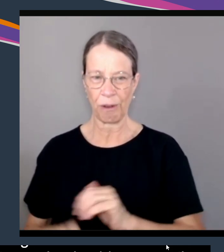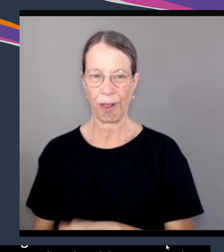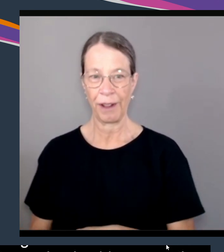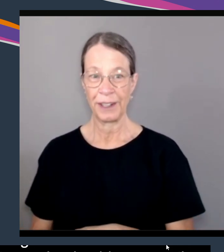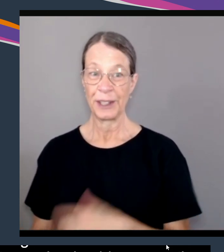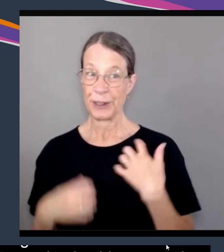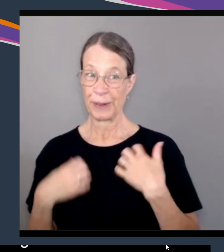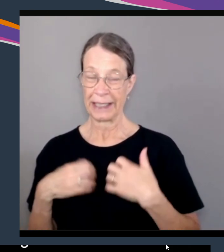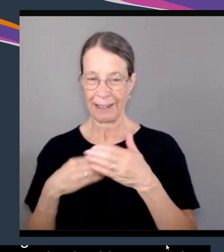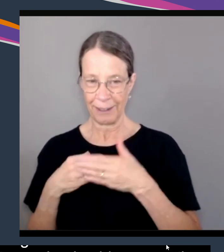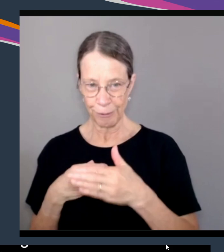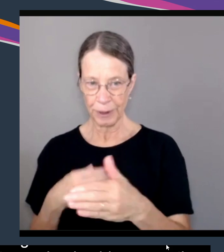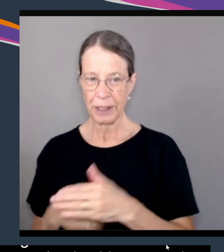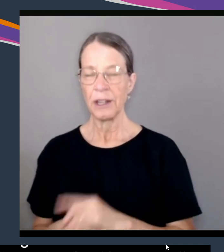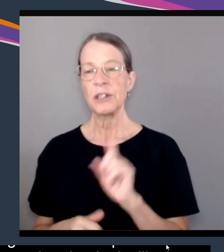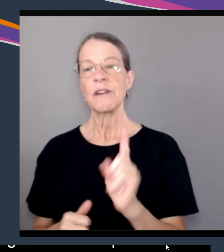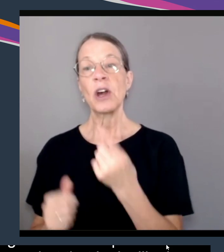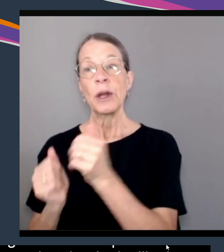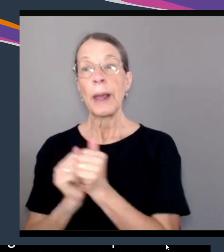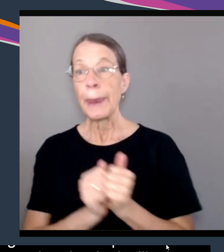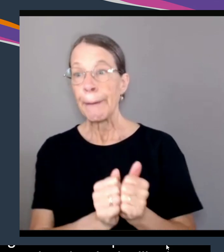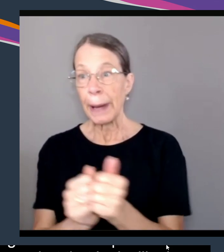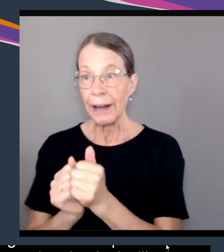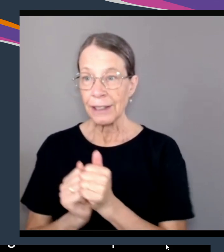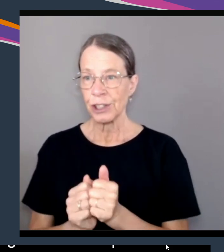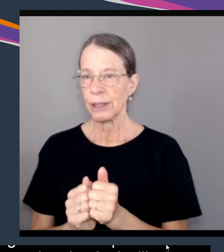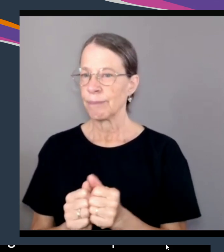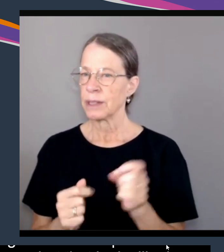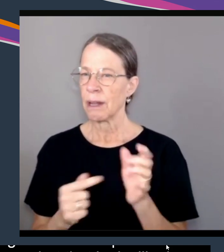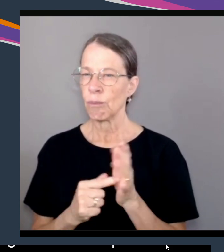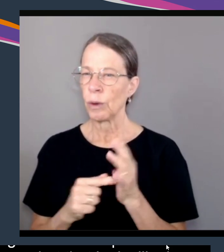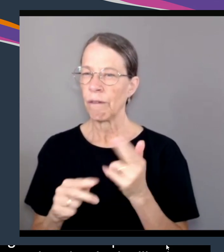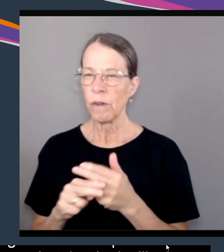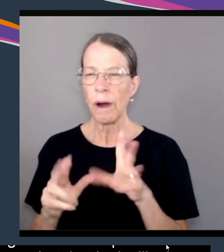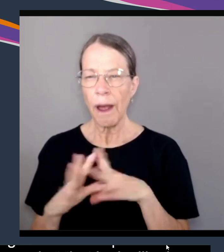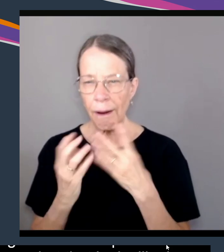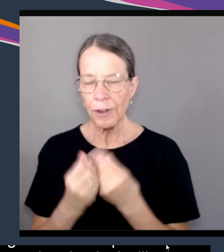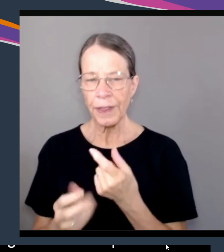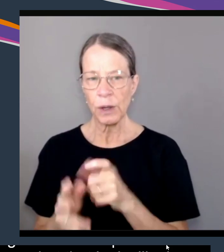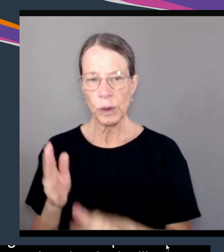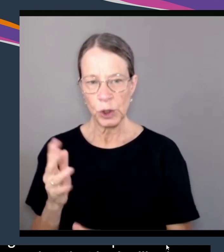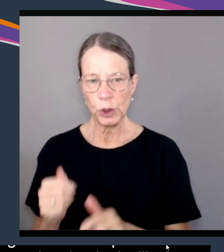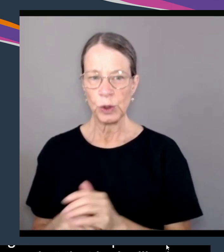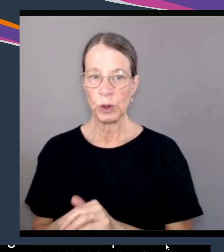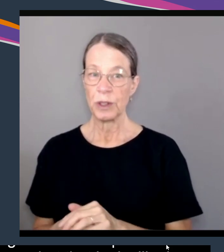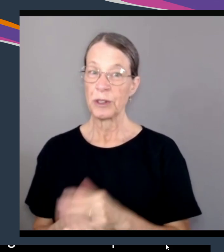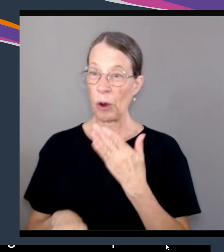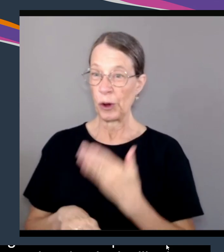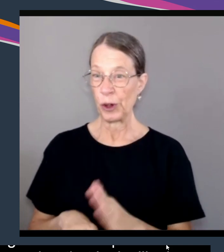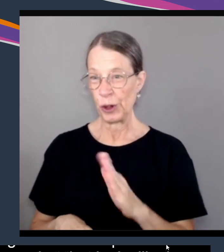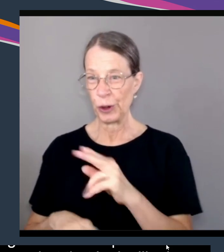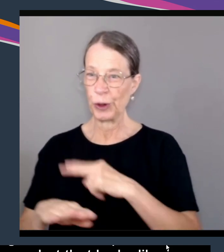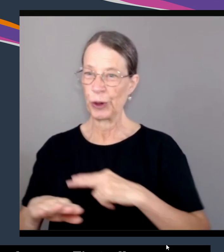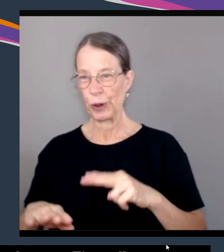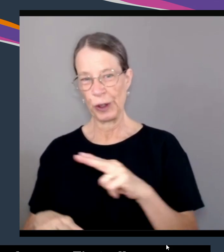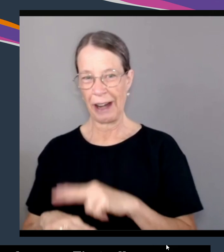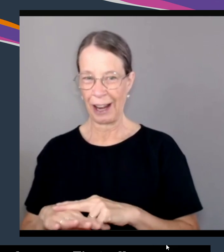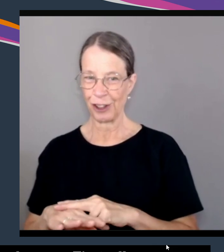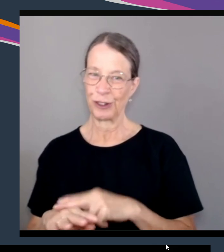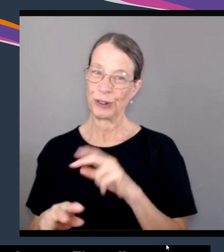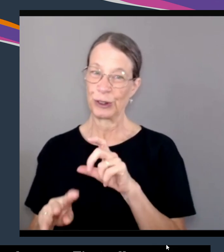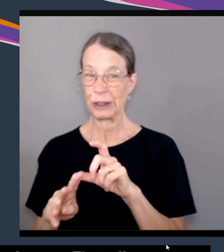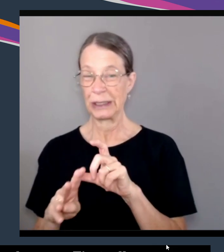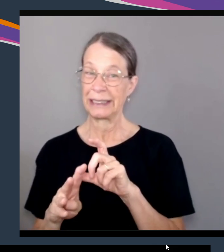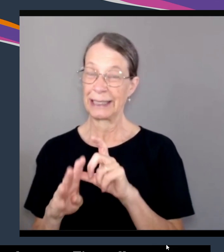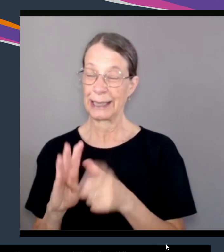our partnerships, which are so central to everything we do. We'll hear from our new National Disability Research Partnership board member,